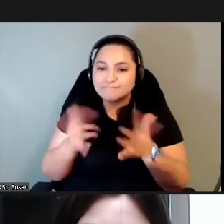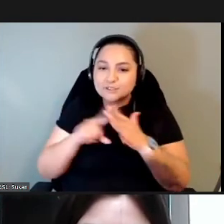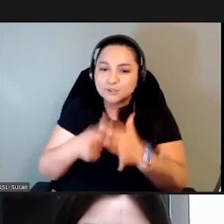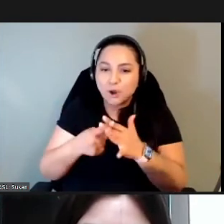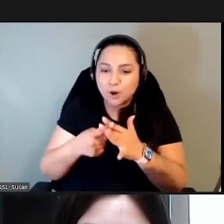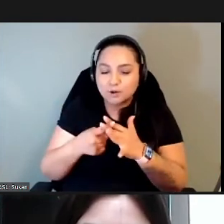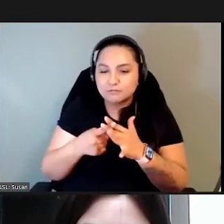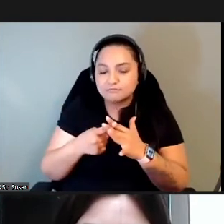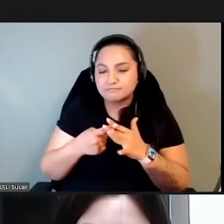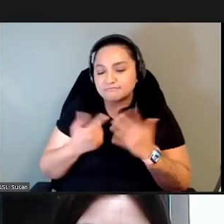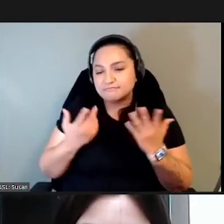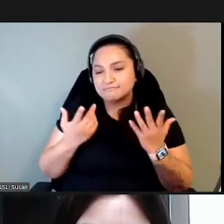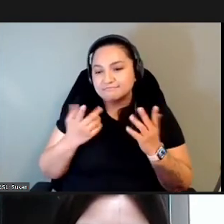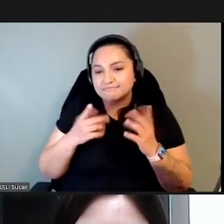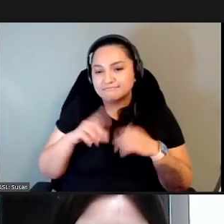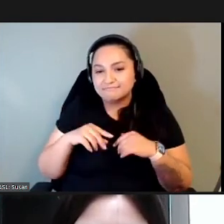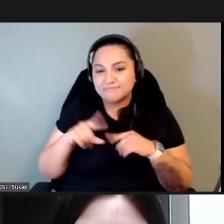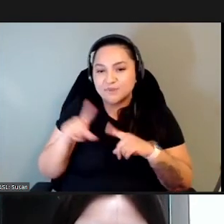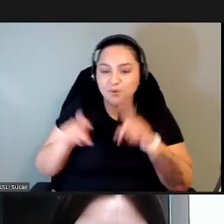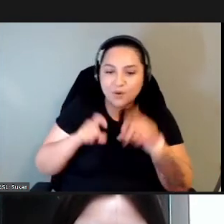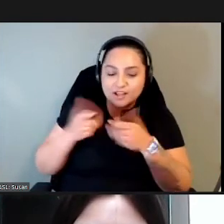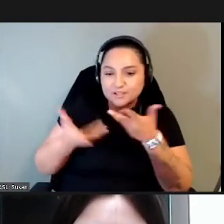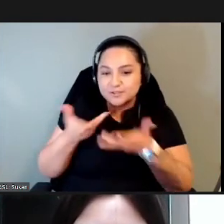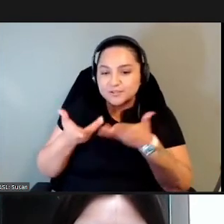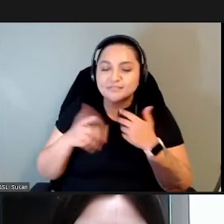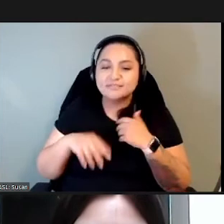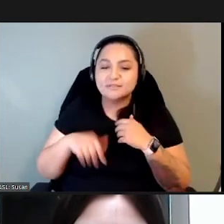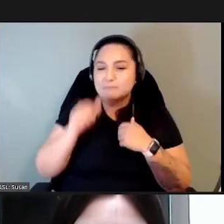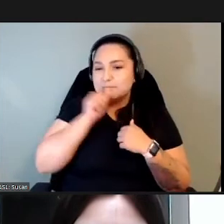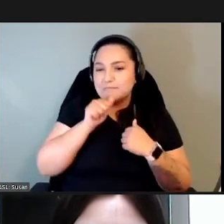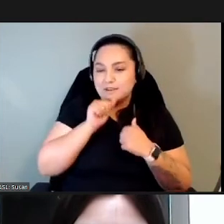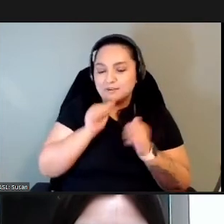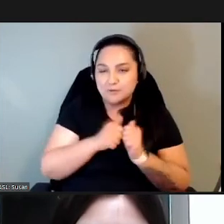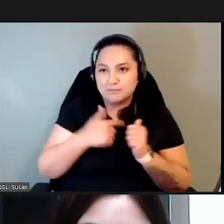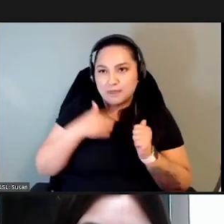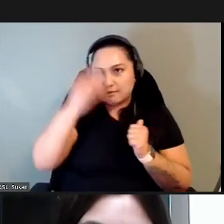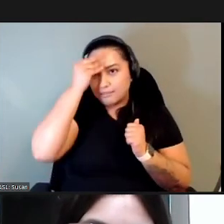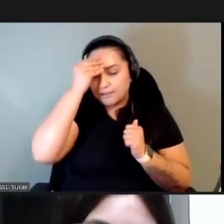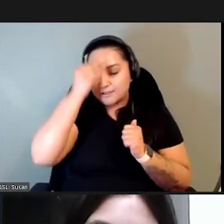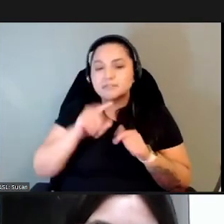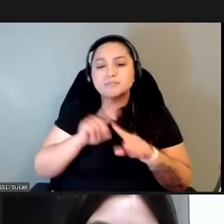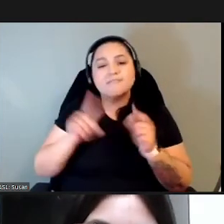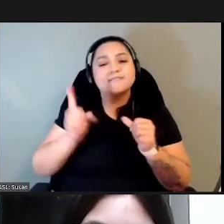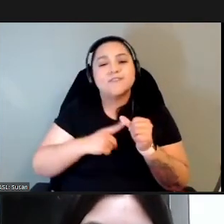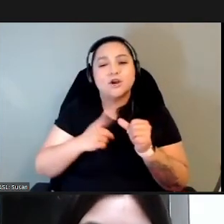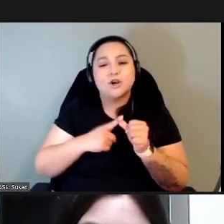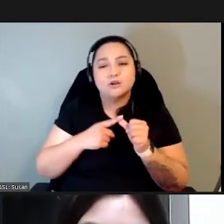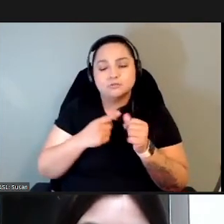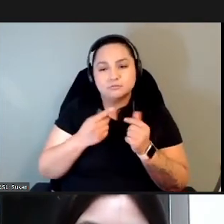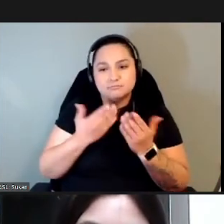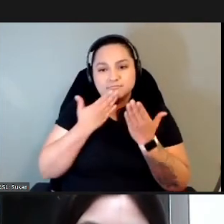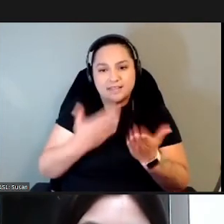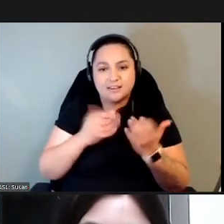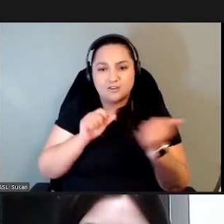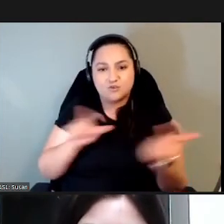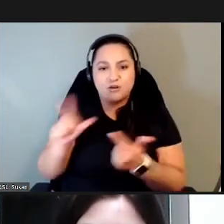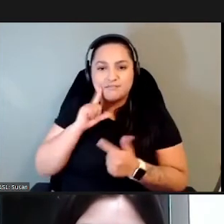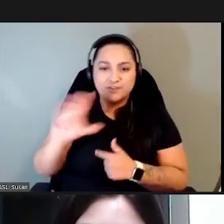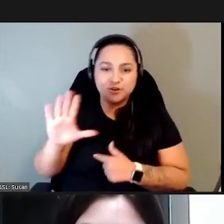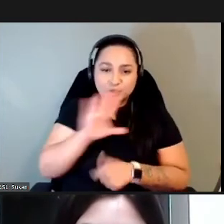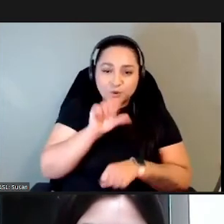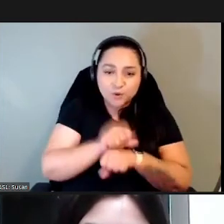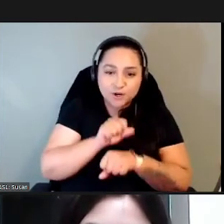me for a second. First of all, thank you all for the work you're doing and what you're following.